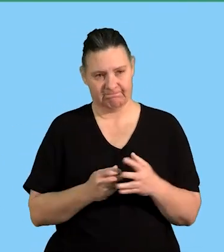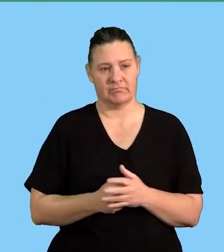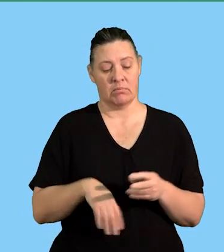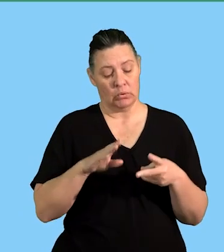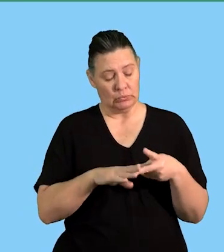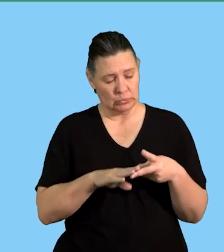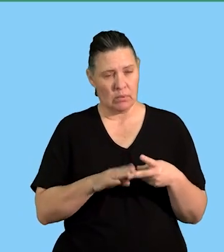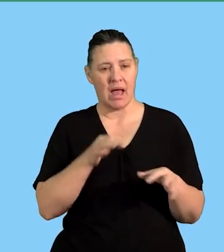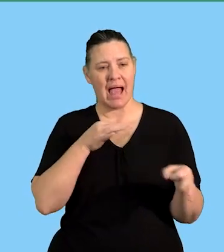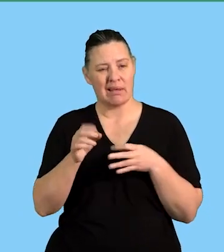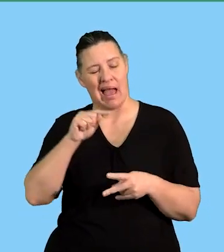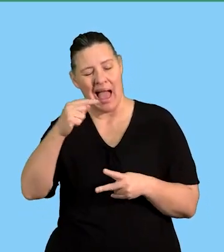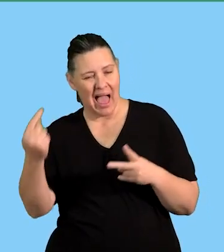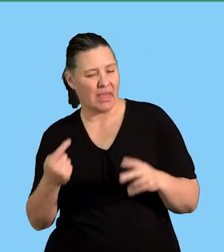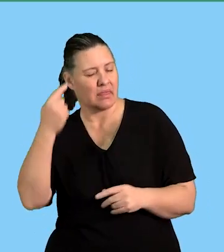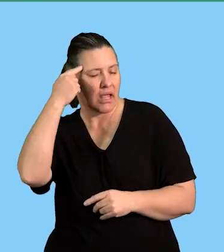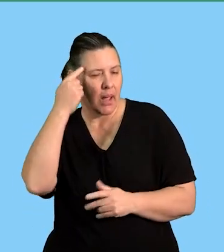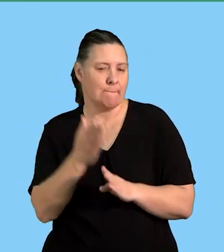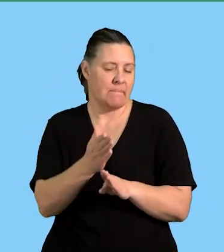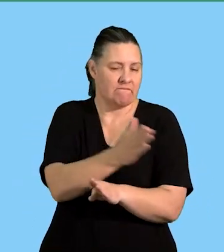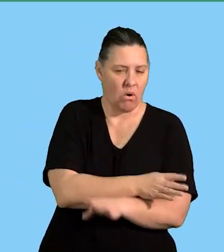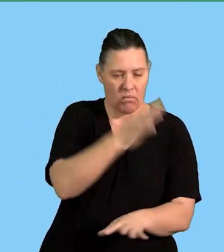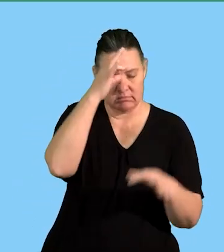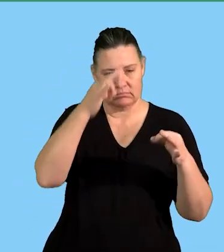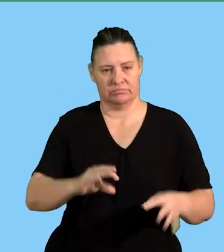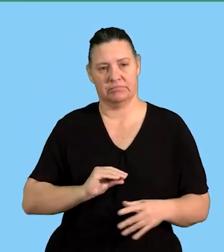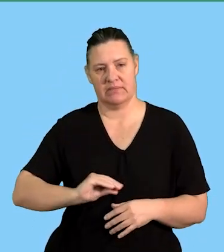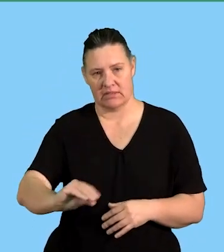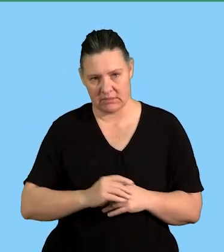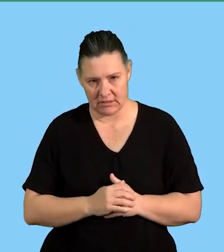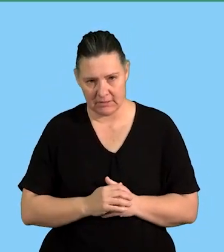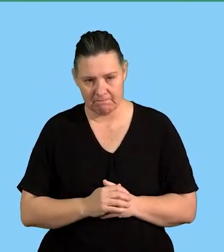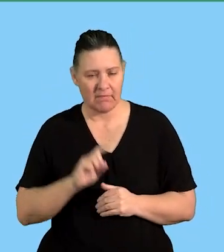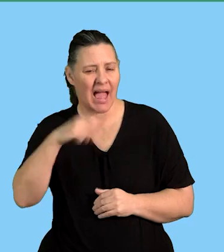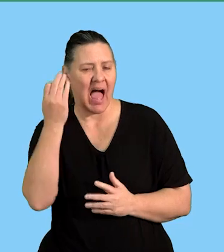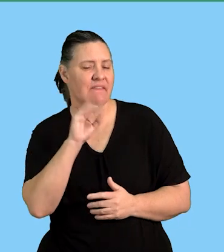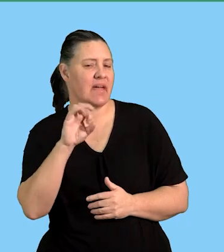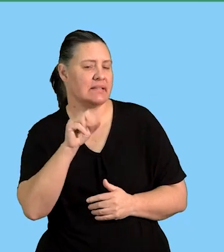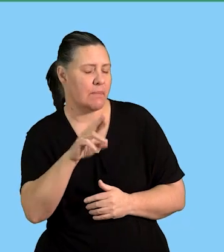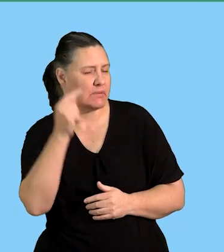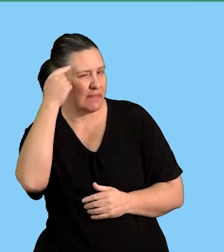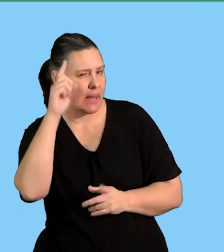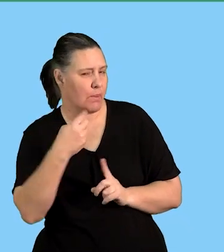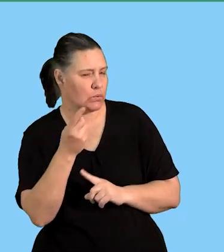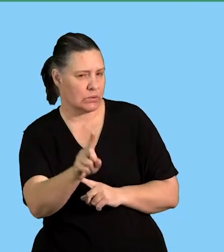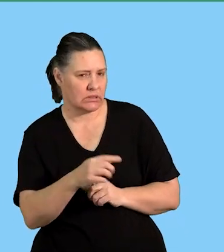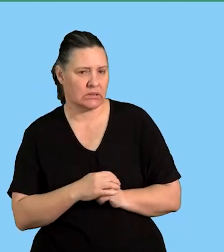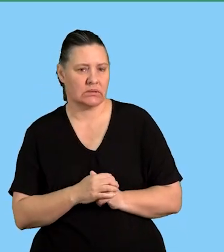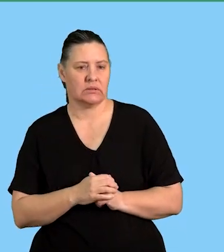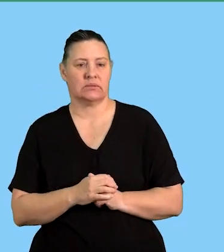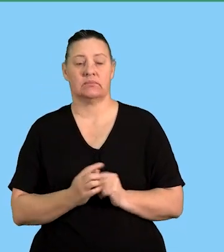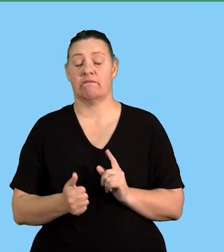that should be considered before making an investment decision. Which other factors should be considered?